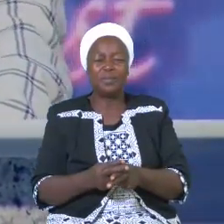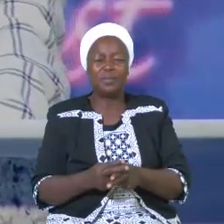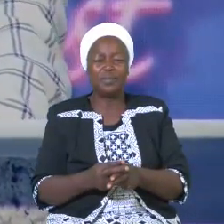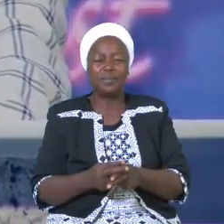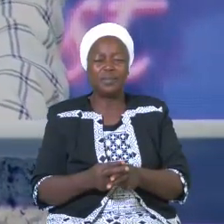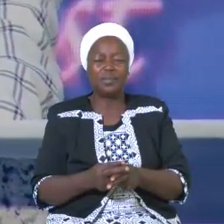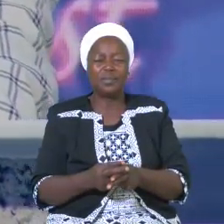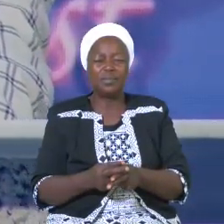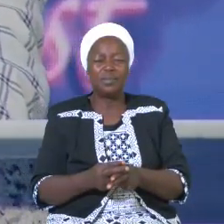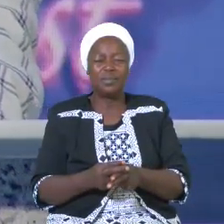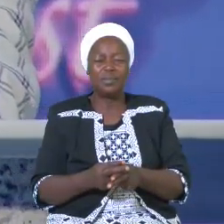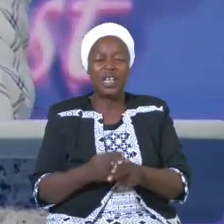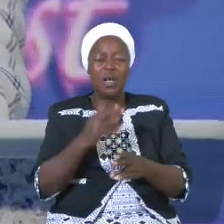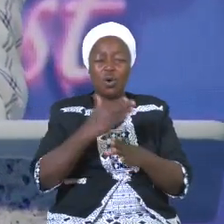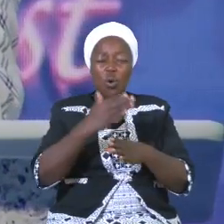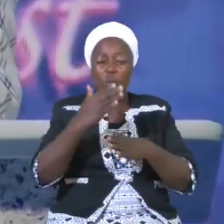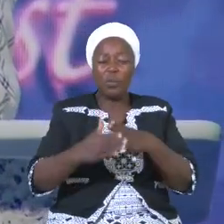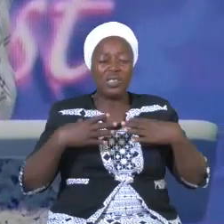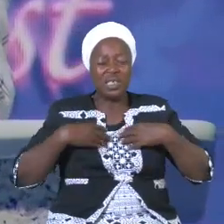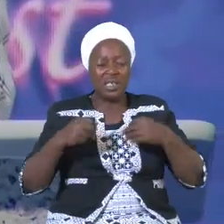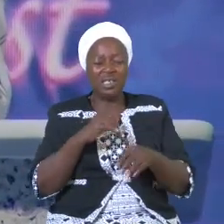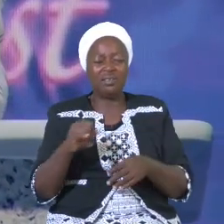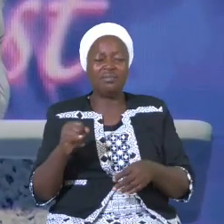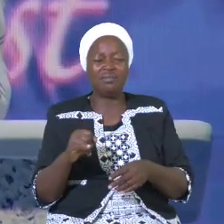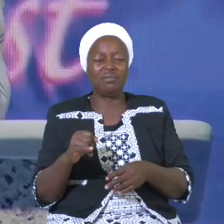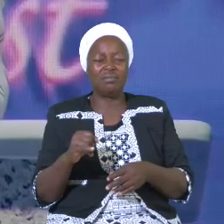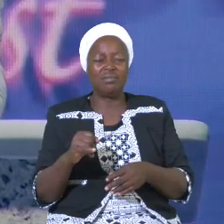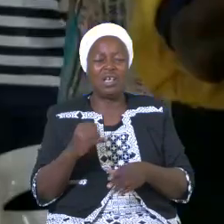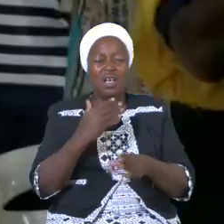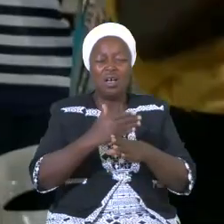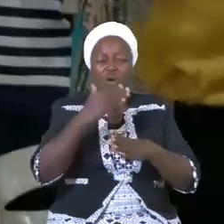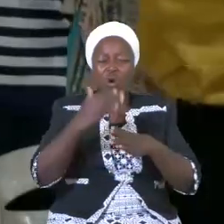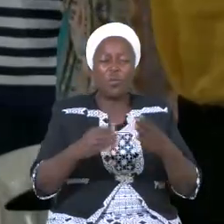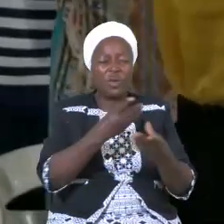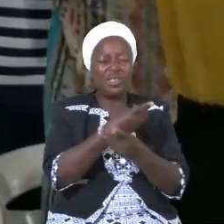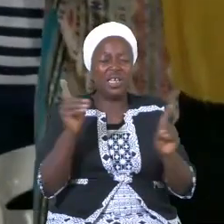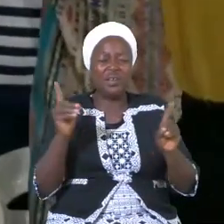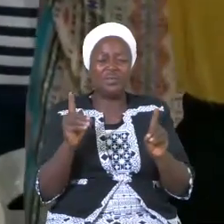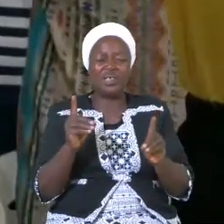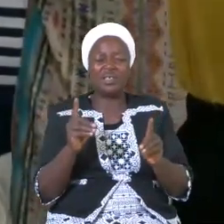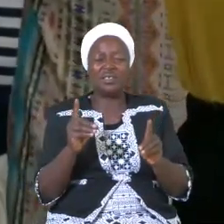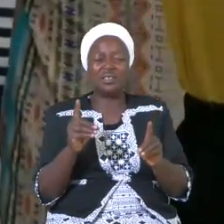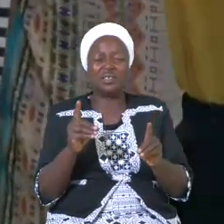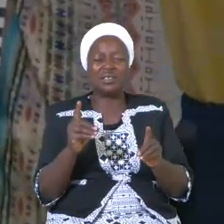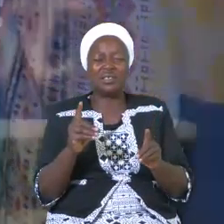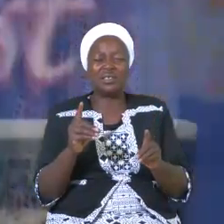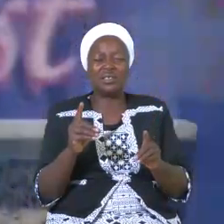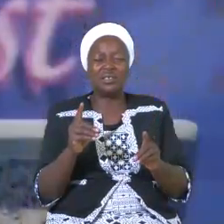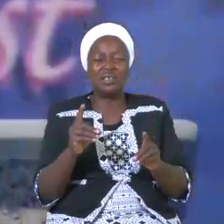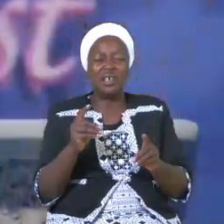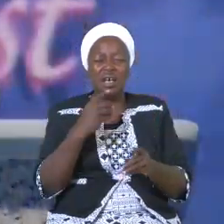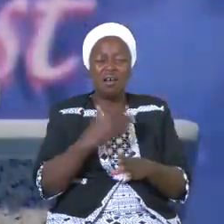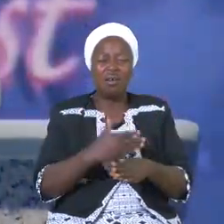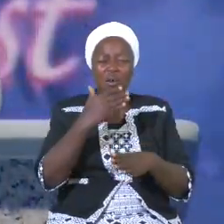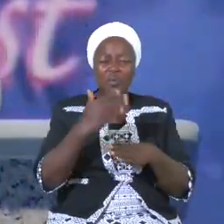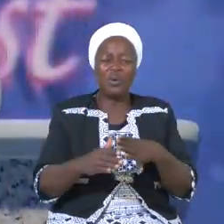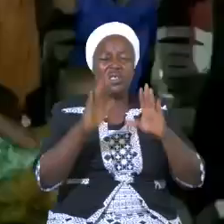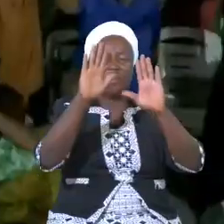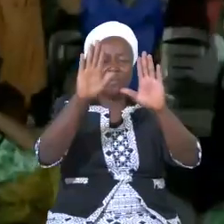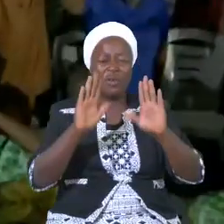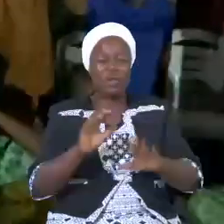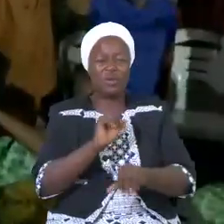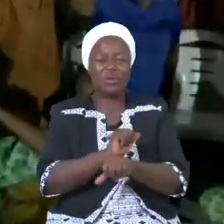complete healing complete deliverance complete miracle